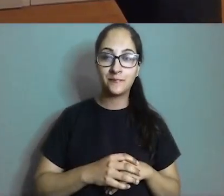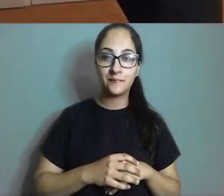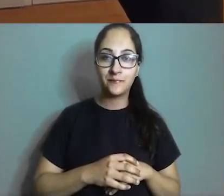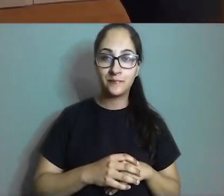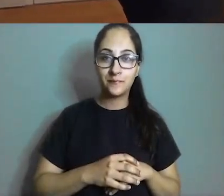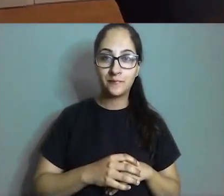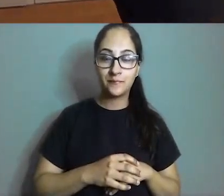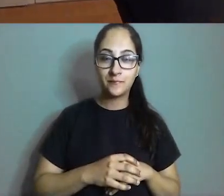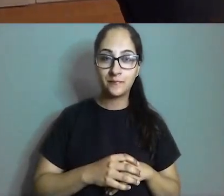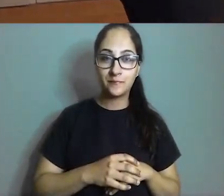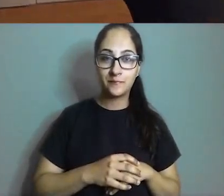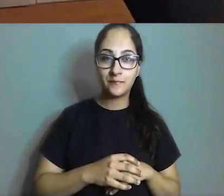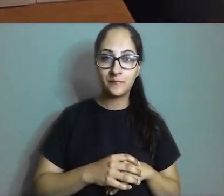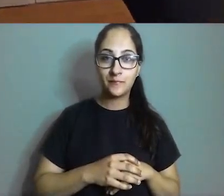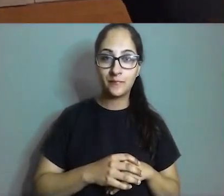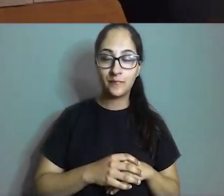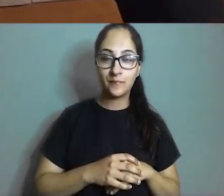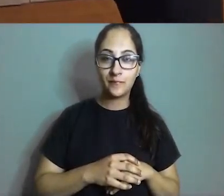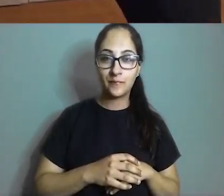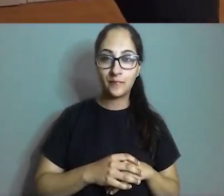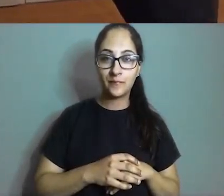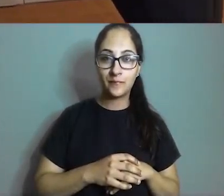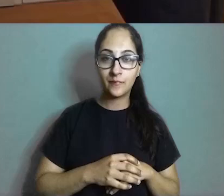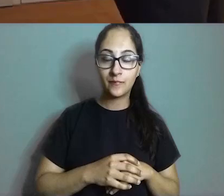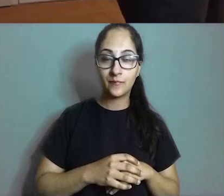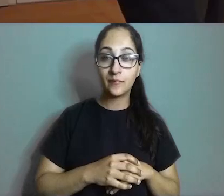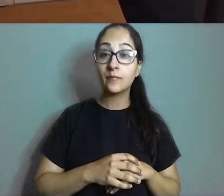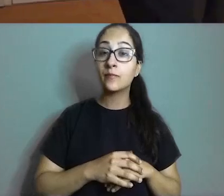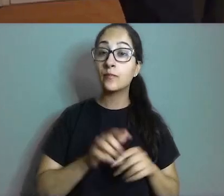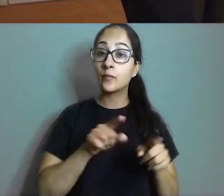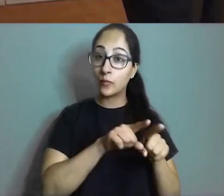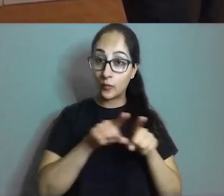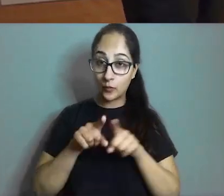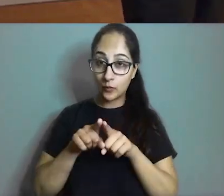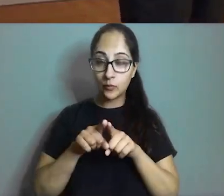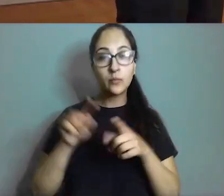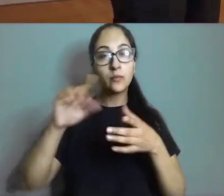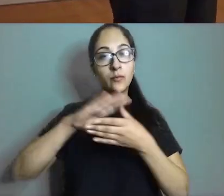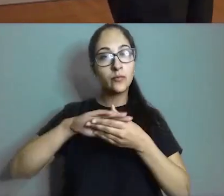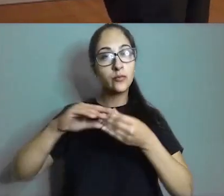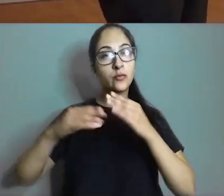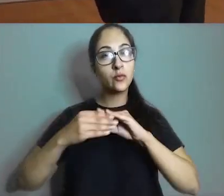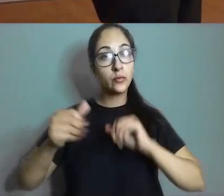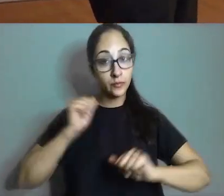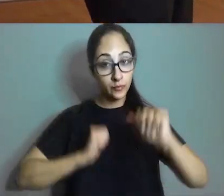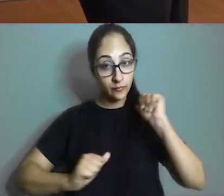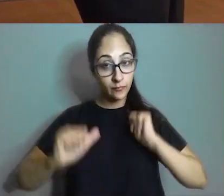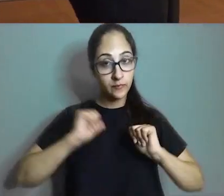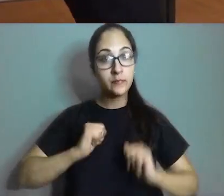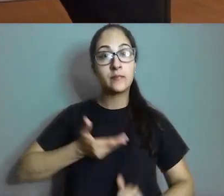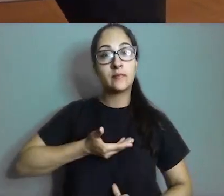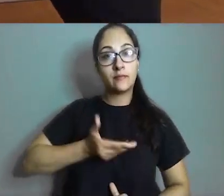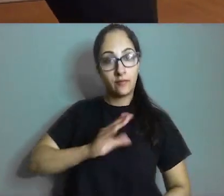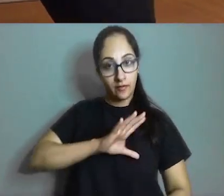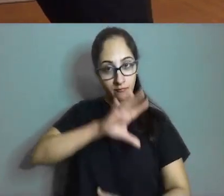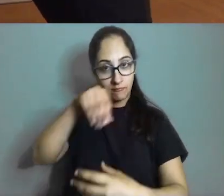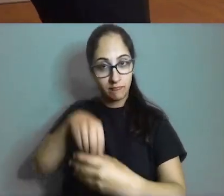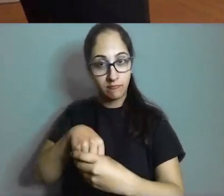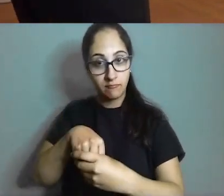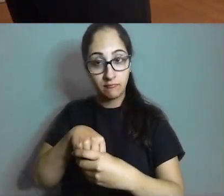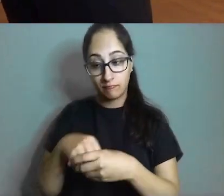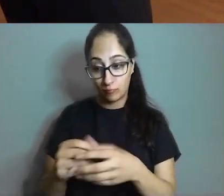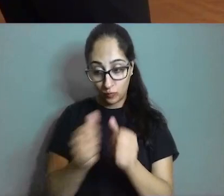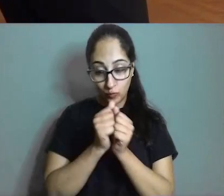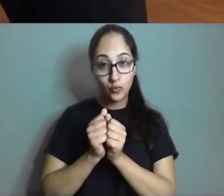them and perform for the closing ceremonies. I also managed to be selected